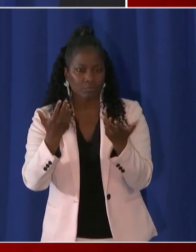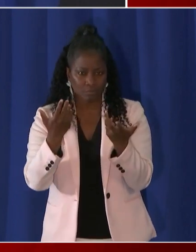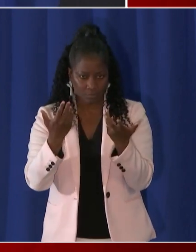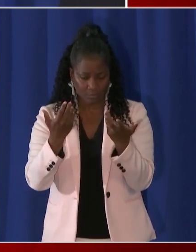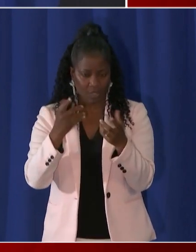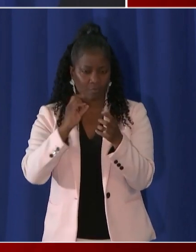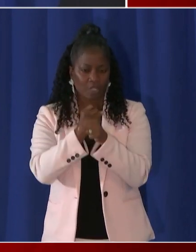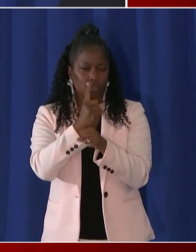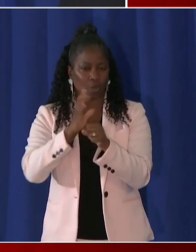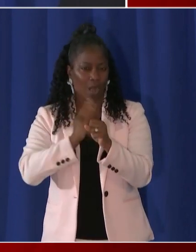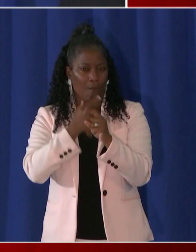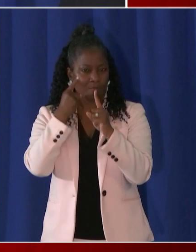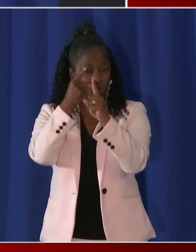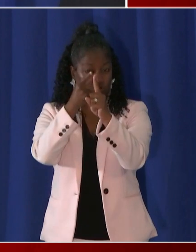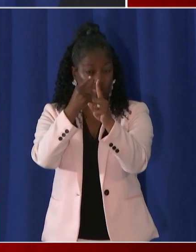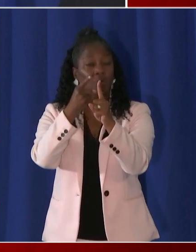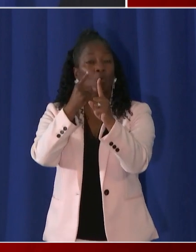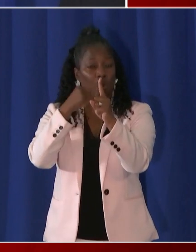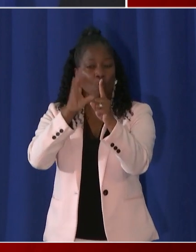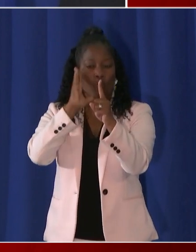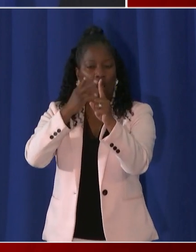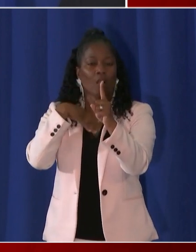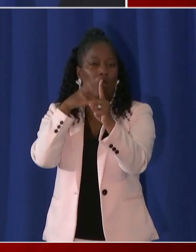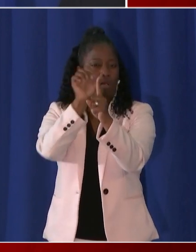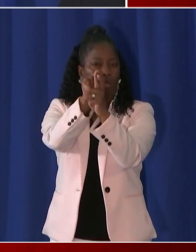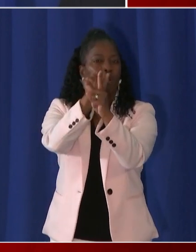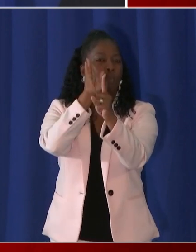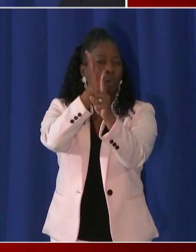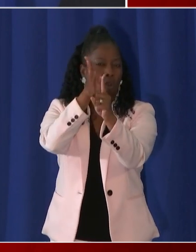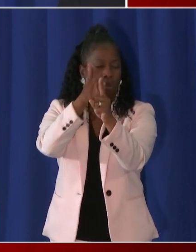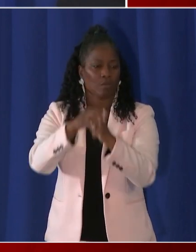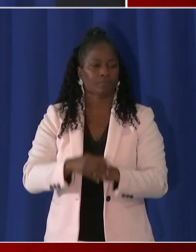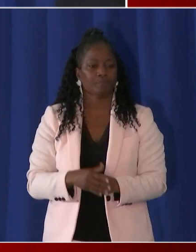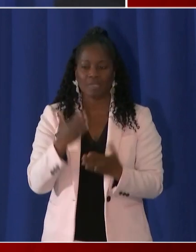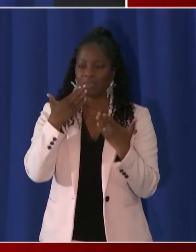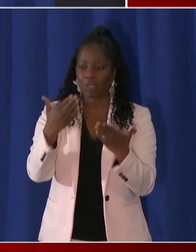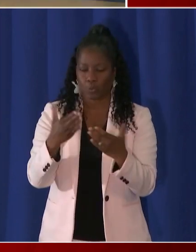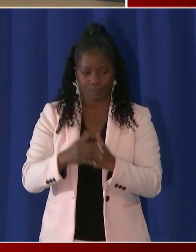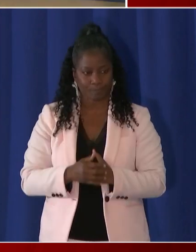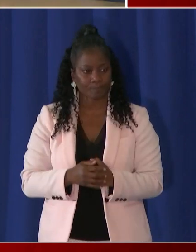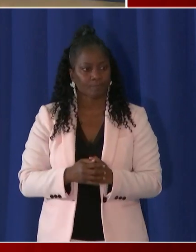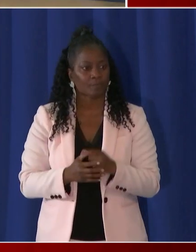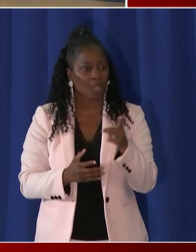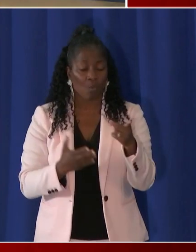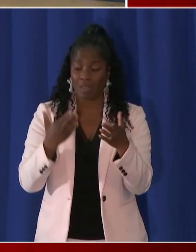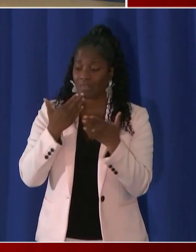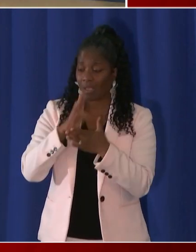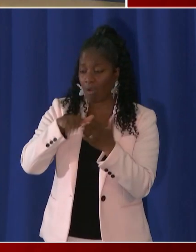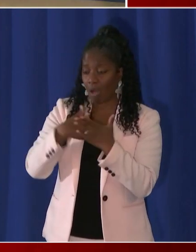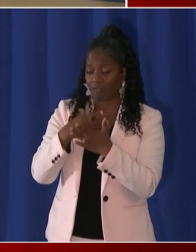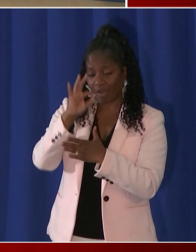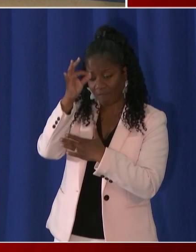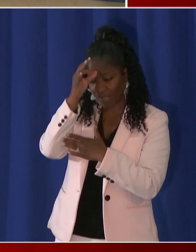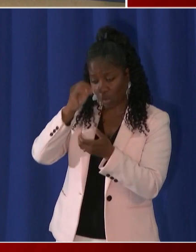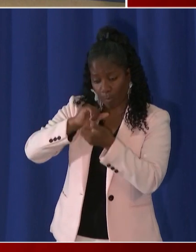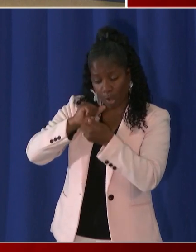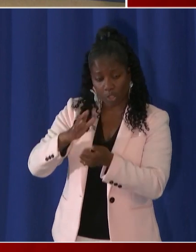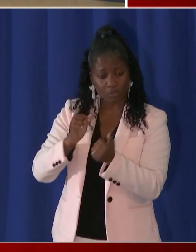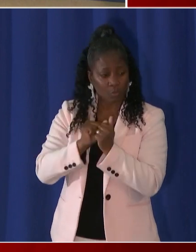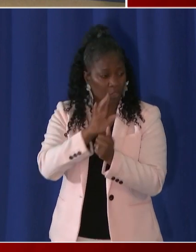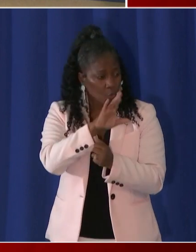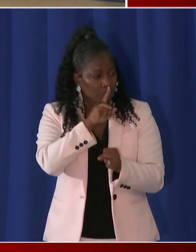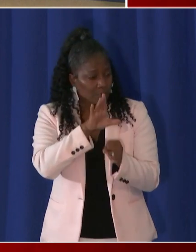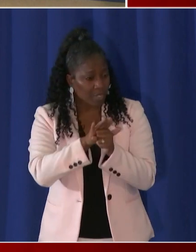shared mission to do so. Thank you. So I want to thank all of my federal partners, again, just for their commitment